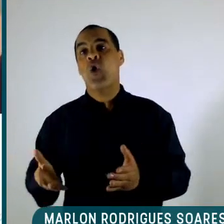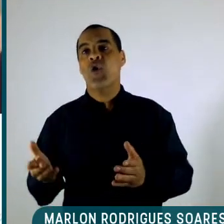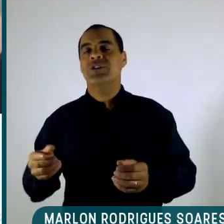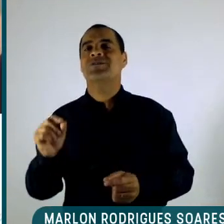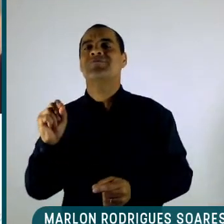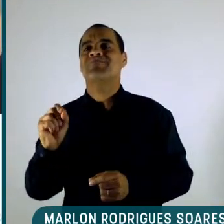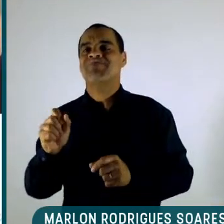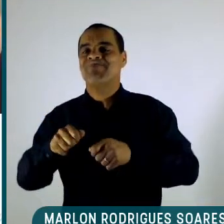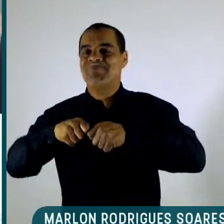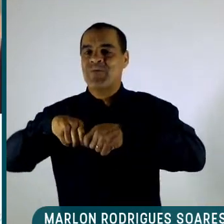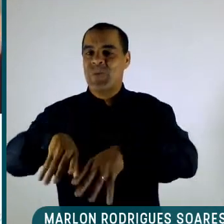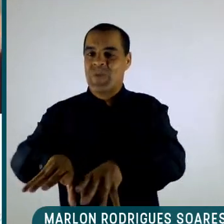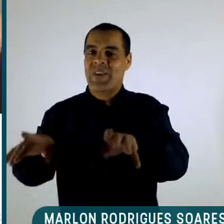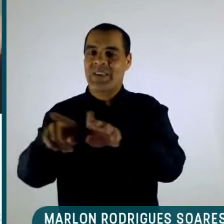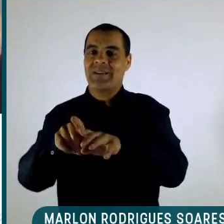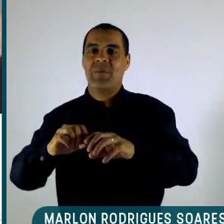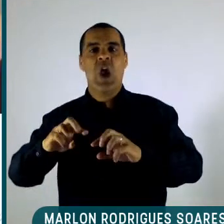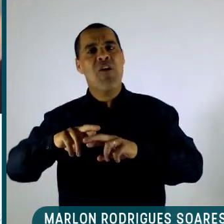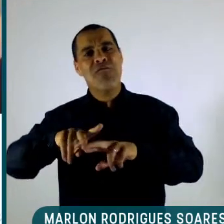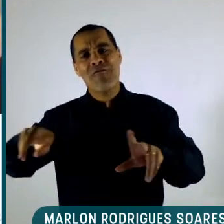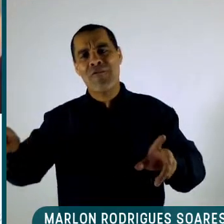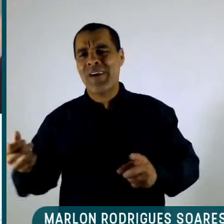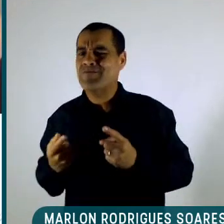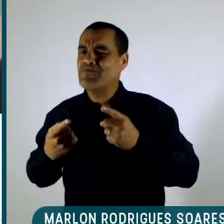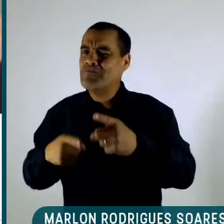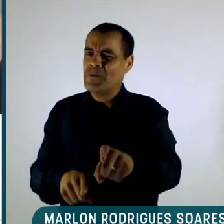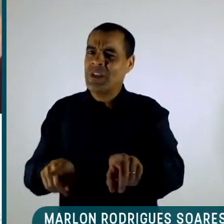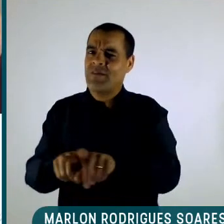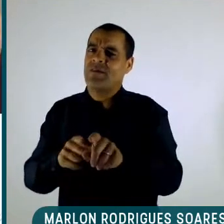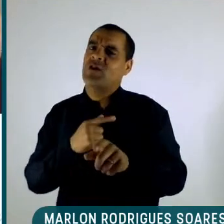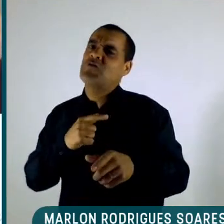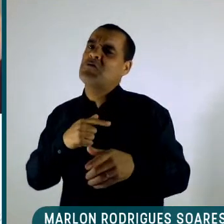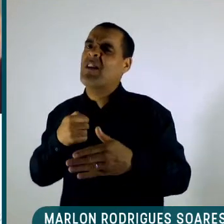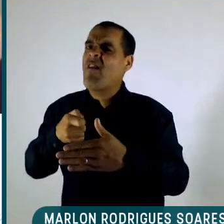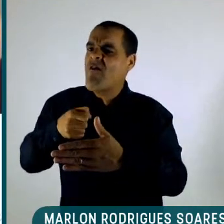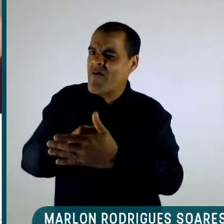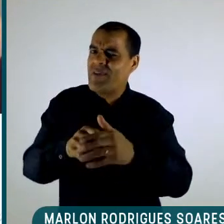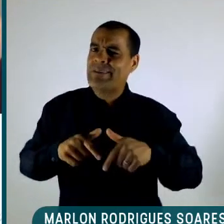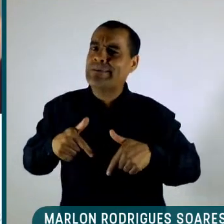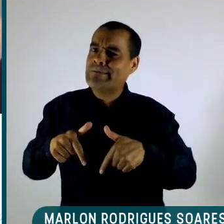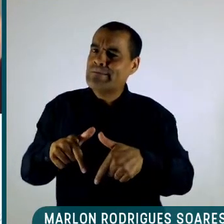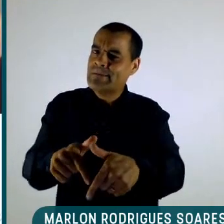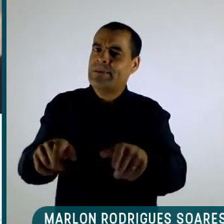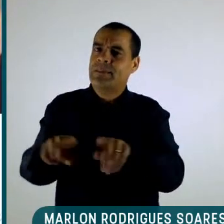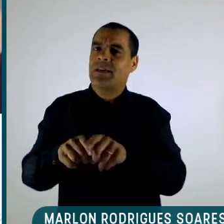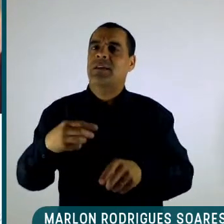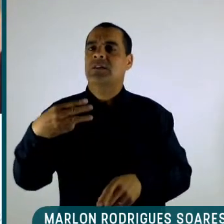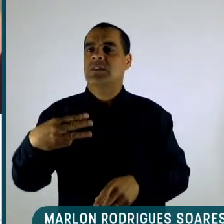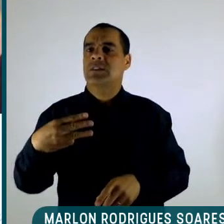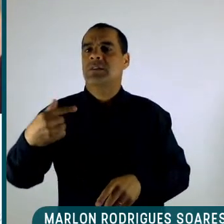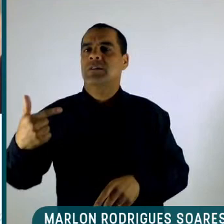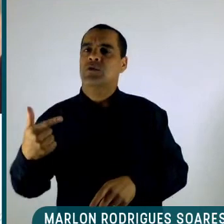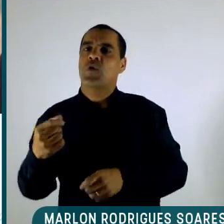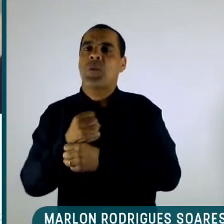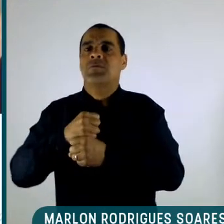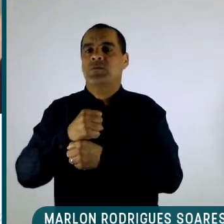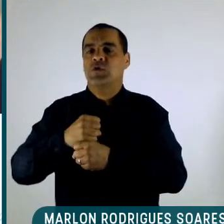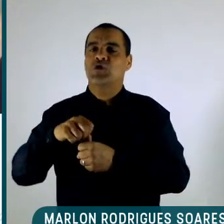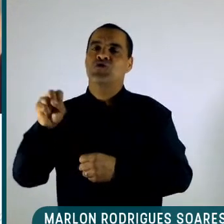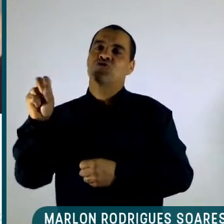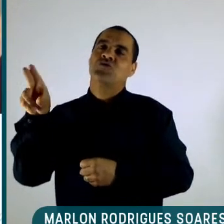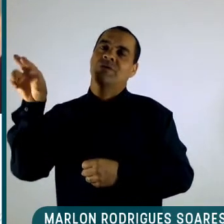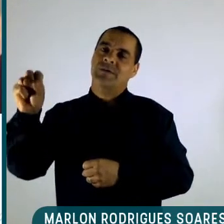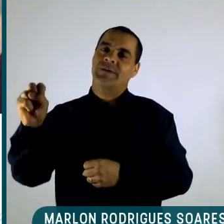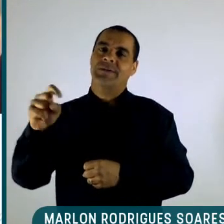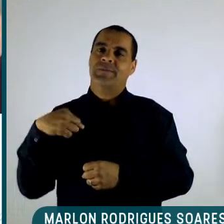talked a lot about the actual challenges, not only because of the pandemics, but all the other challenges that we have